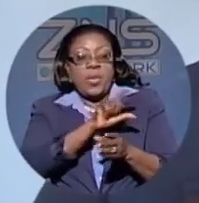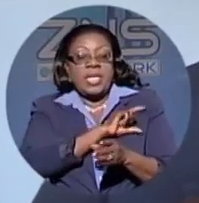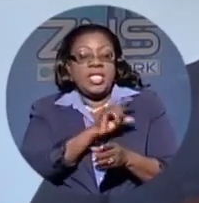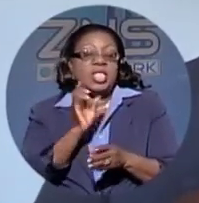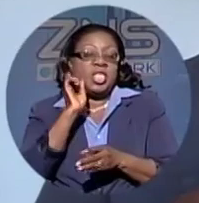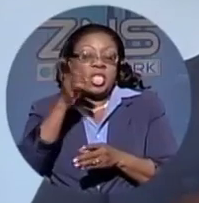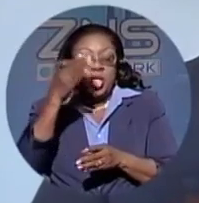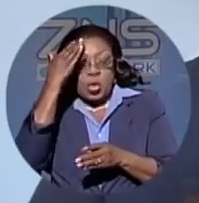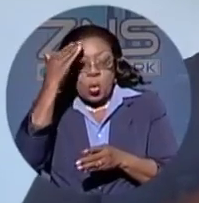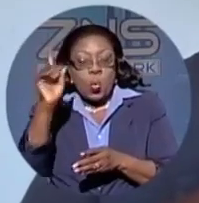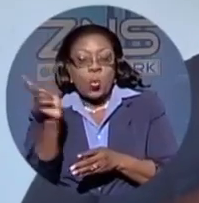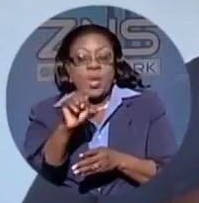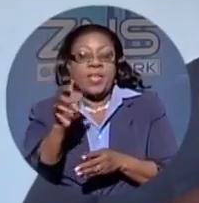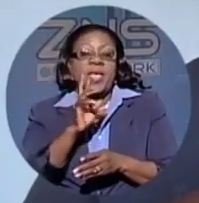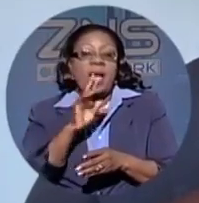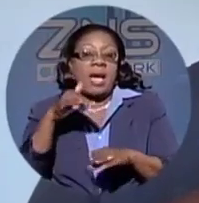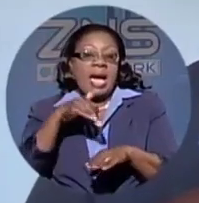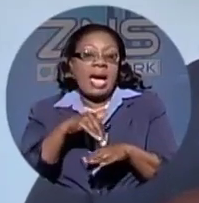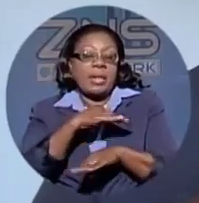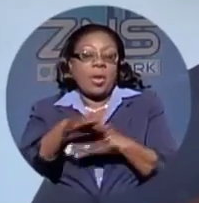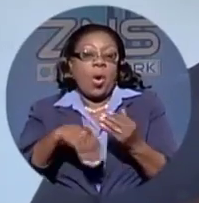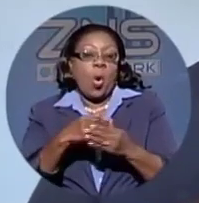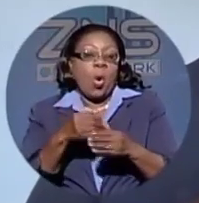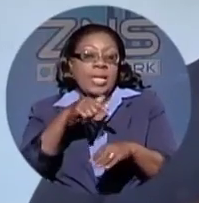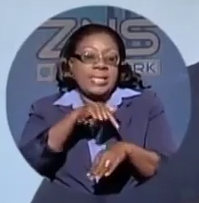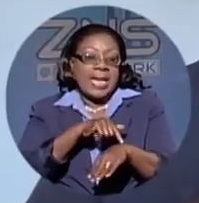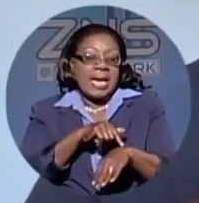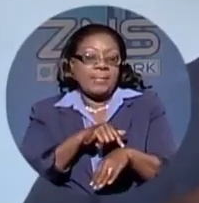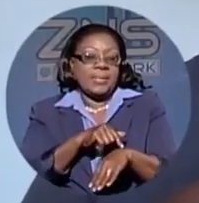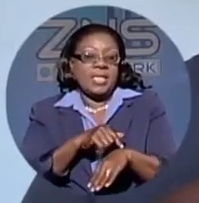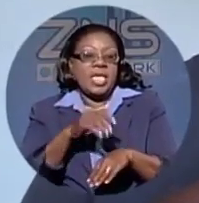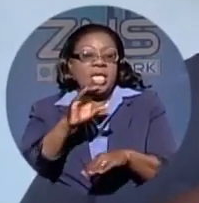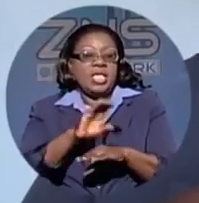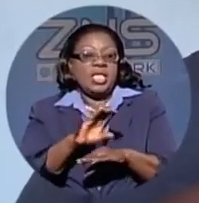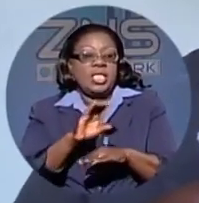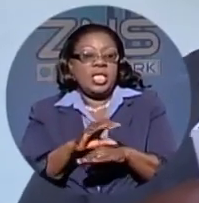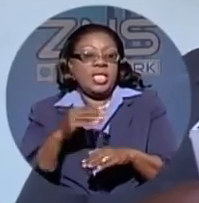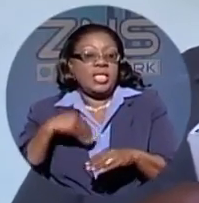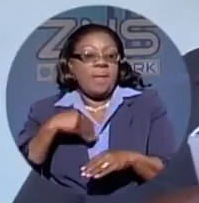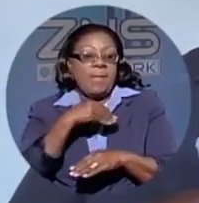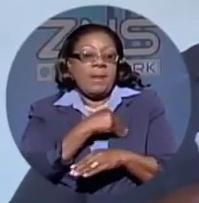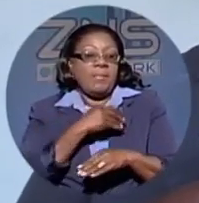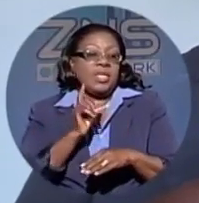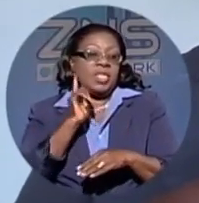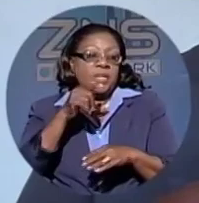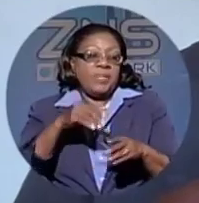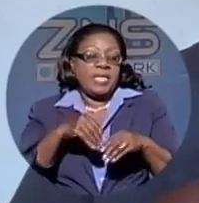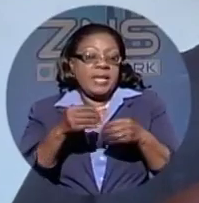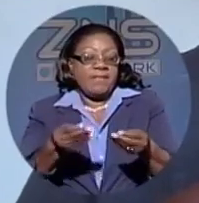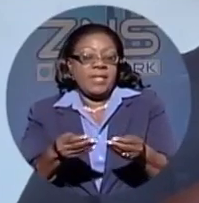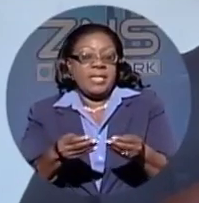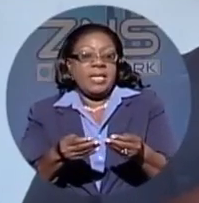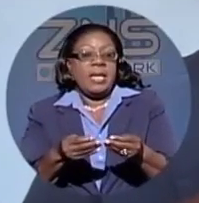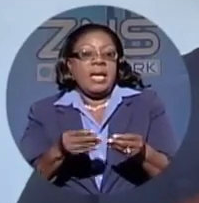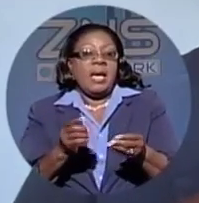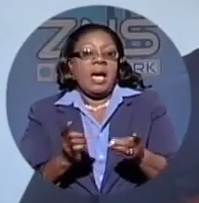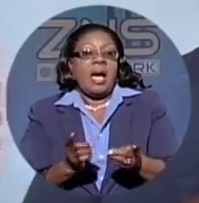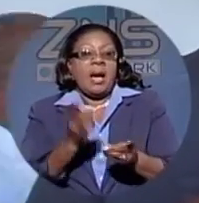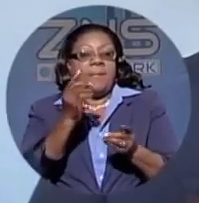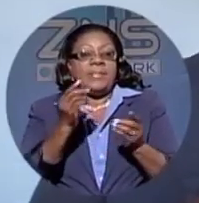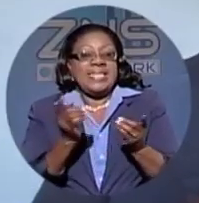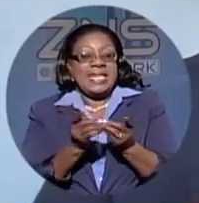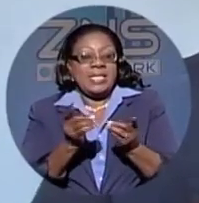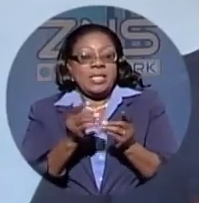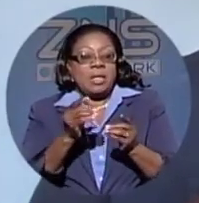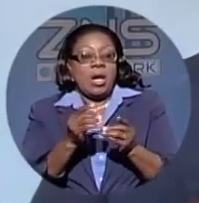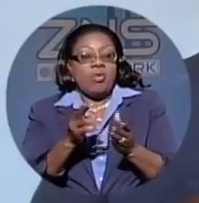where the whereabouts is. Their employers and their church members should be given daily update reports to the police or somebody in charge of letting them know